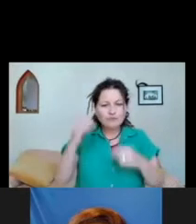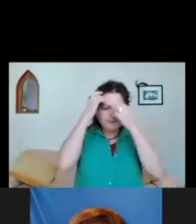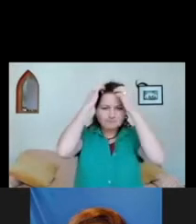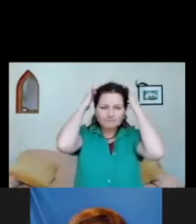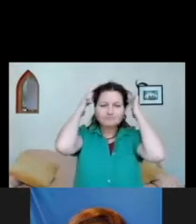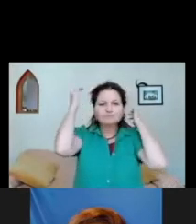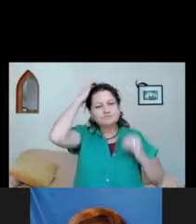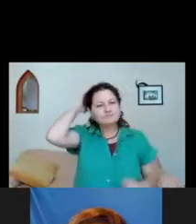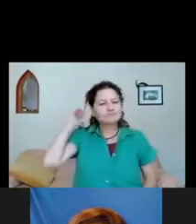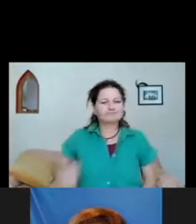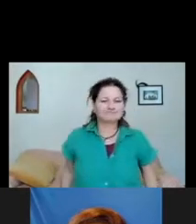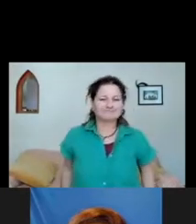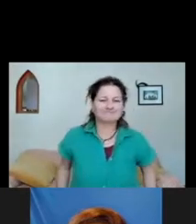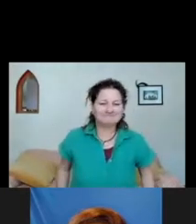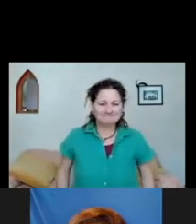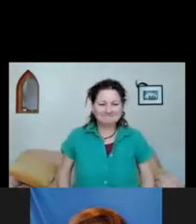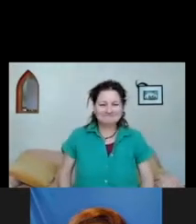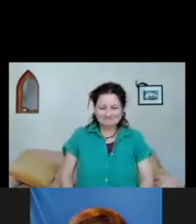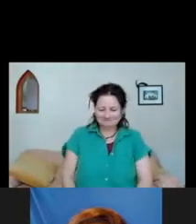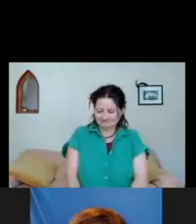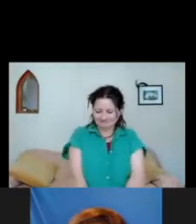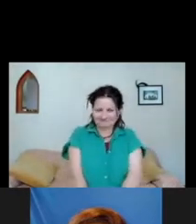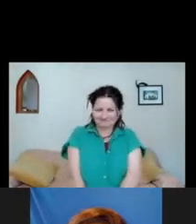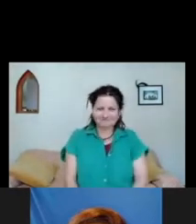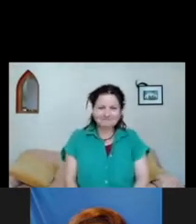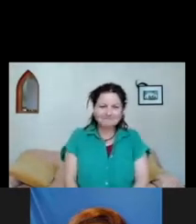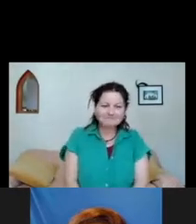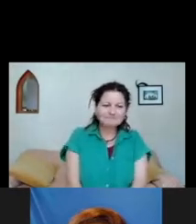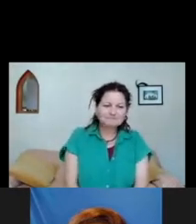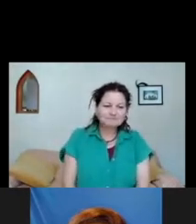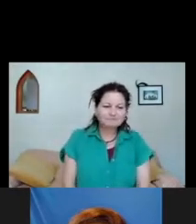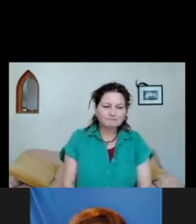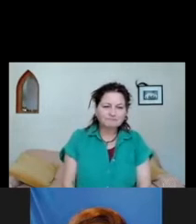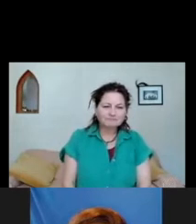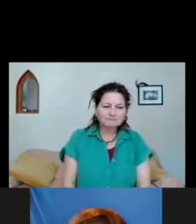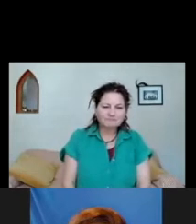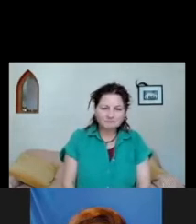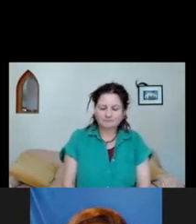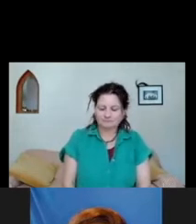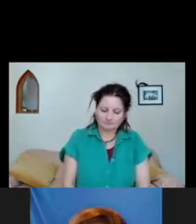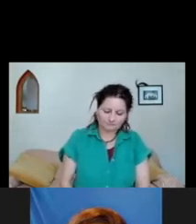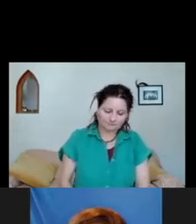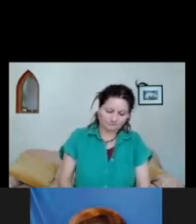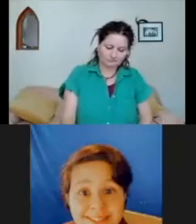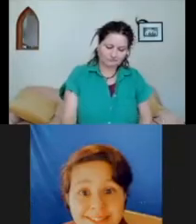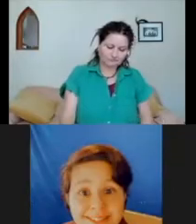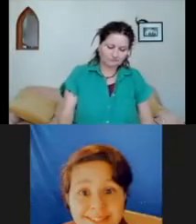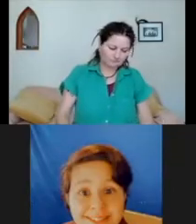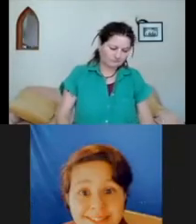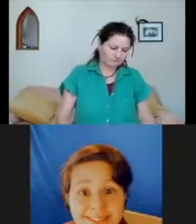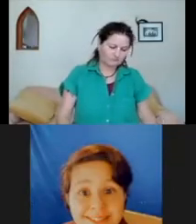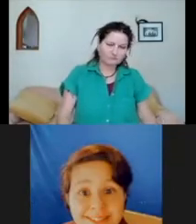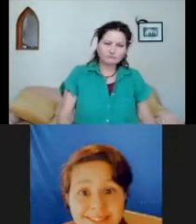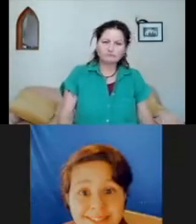If you look into my eyes really closely, you see one or two dark